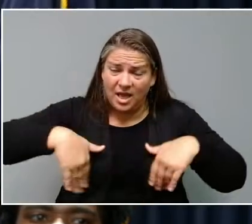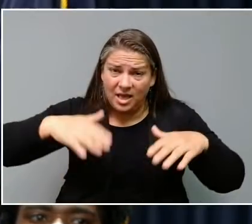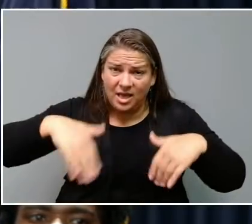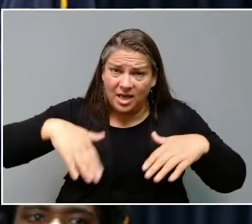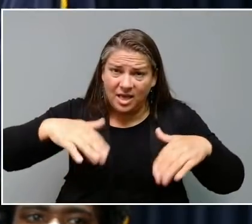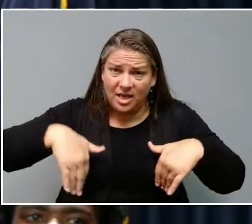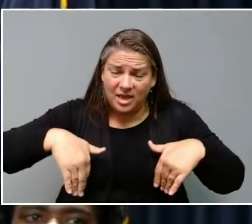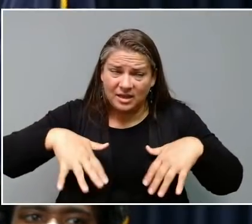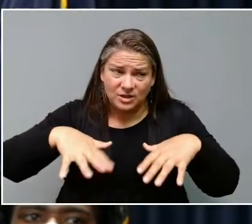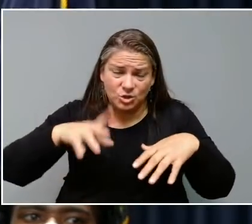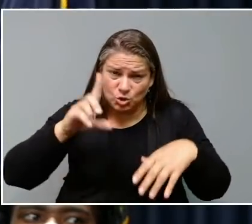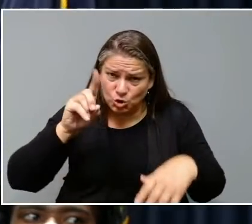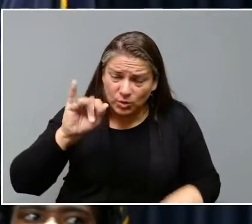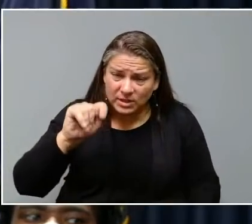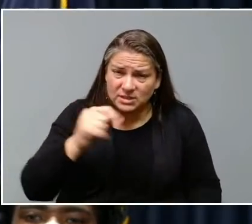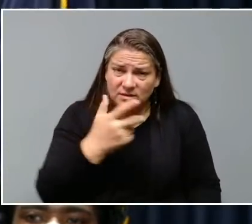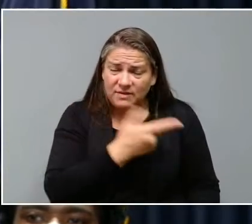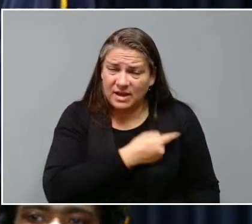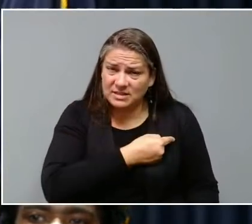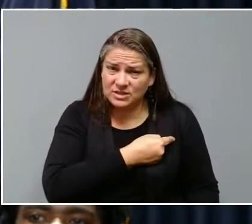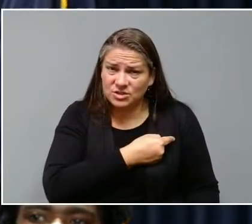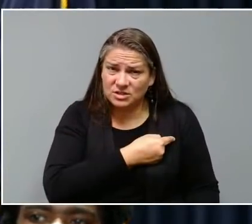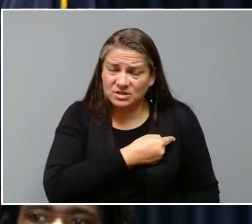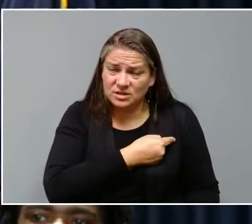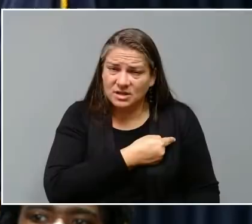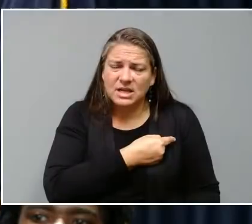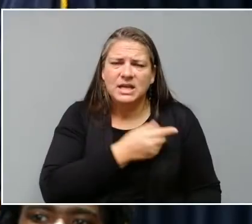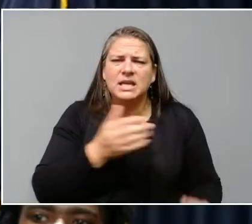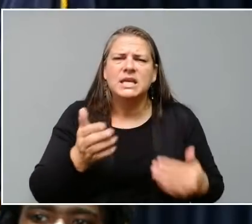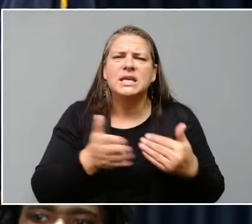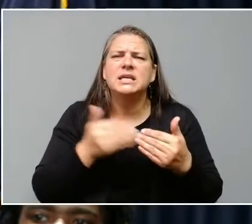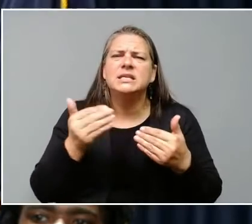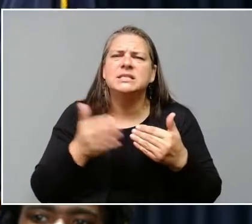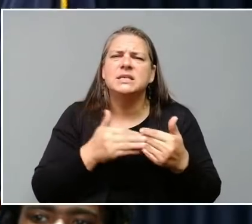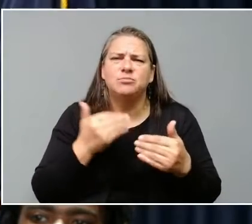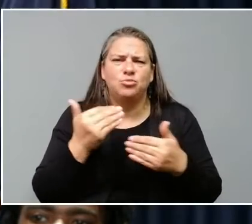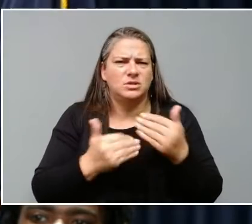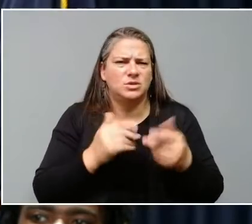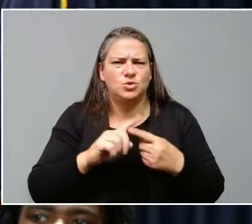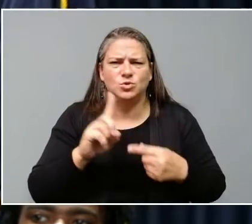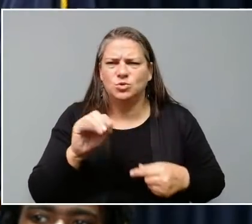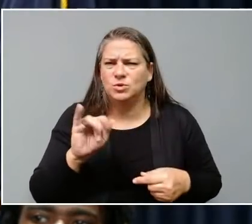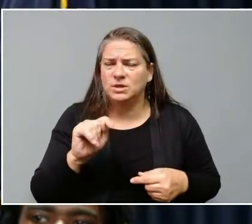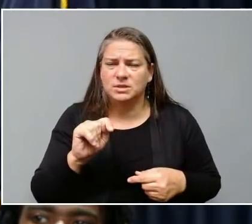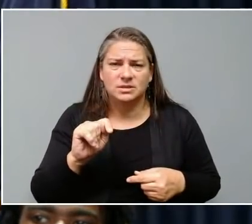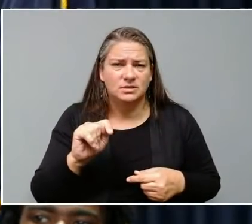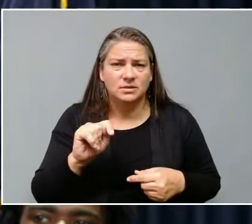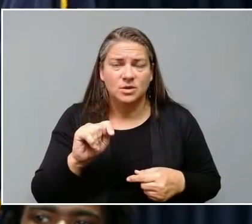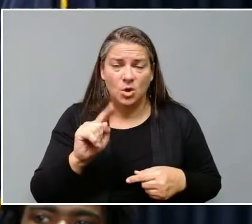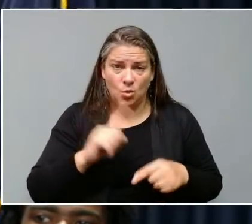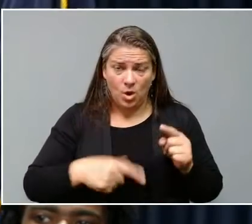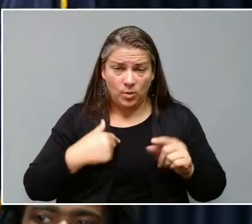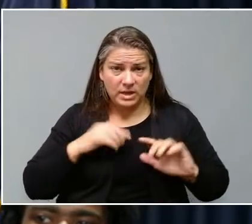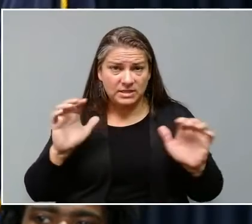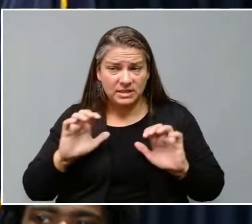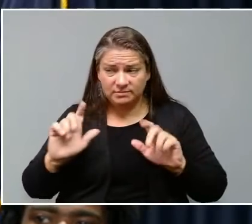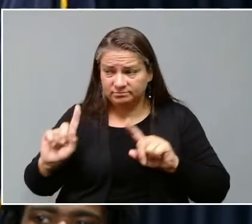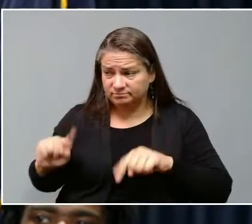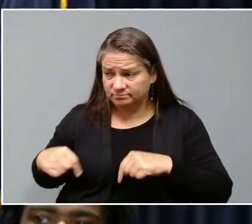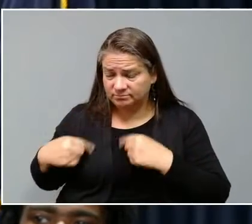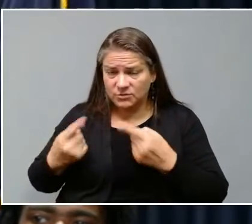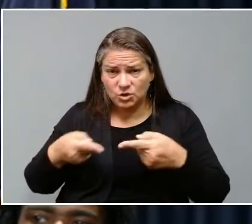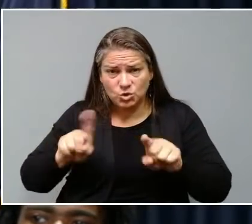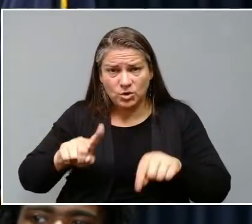step to get vaccinated, it is an easy process. The work that we've been done here throughout this healthcare